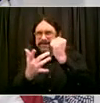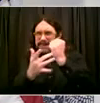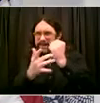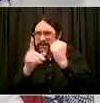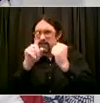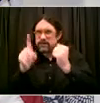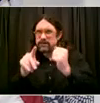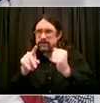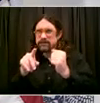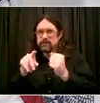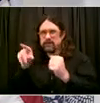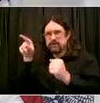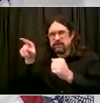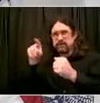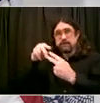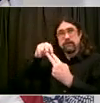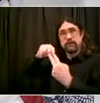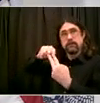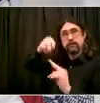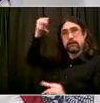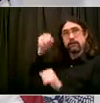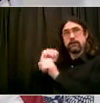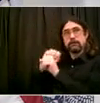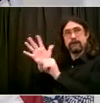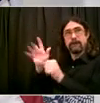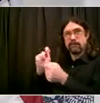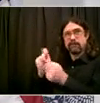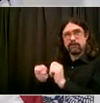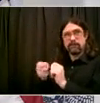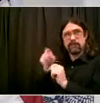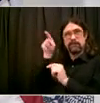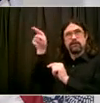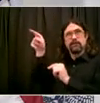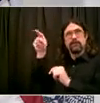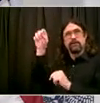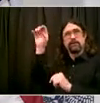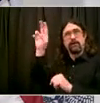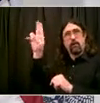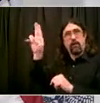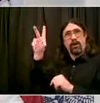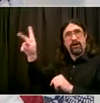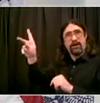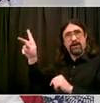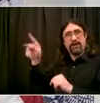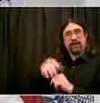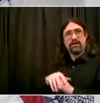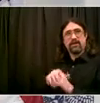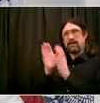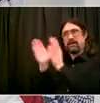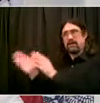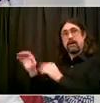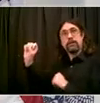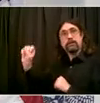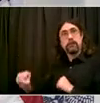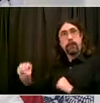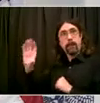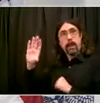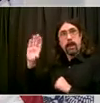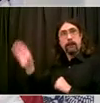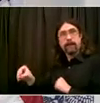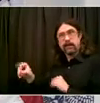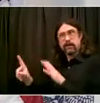the city is tracking these variants, how many samples are being genetically sequenced per day. I do two things. Thank you. Very important question. First, I'm going to ask